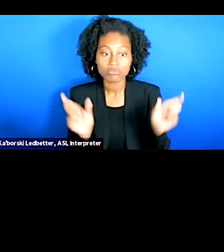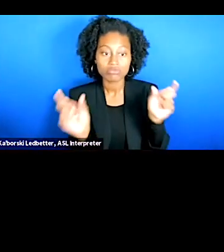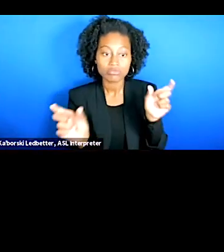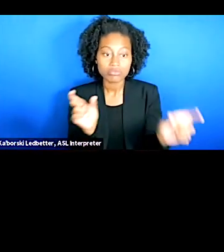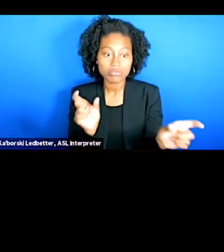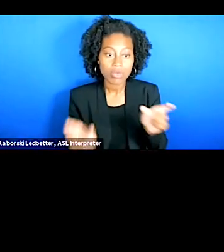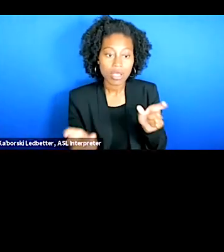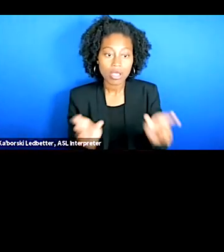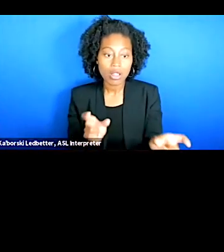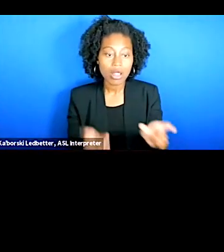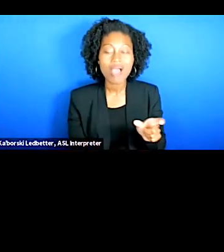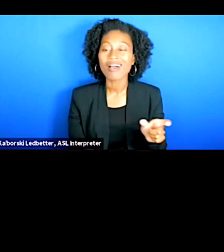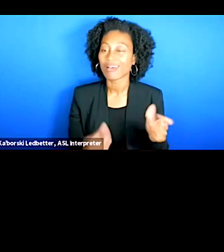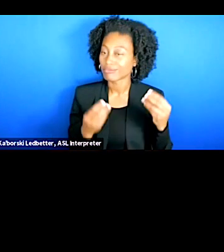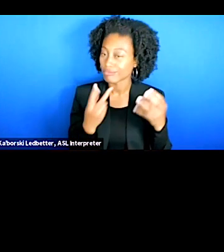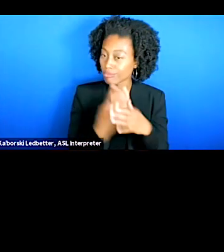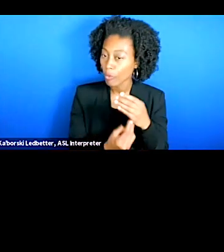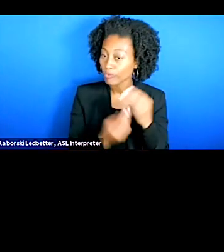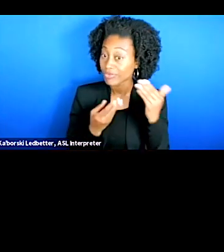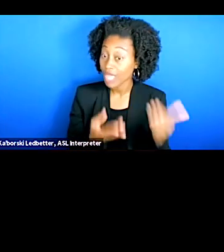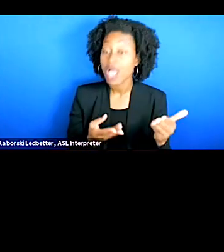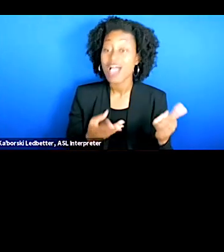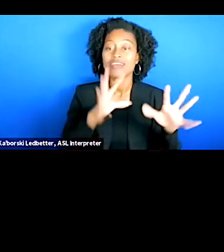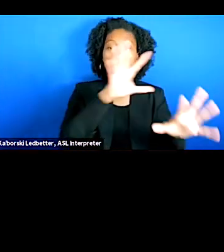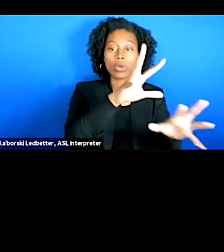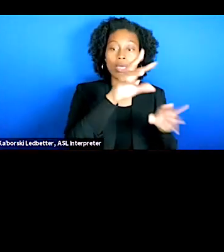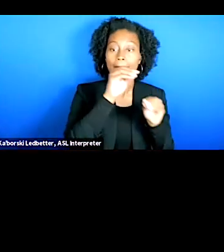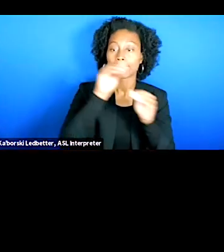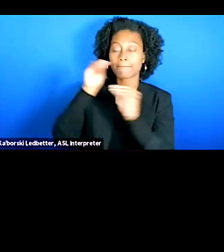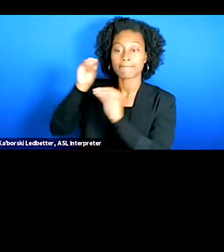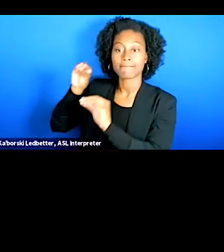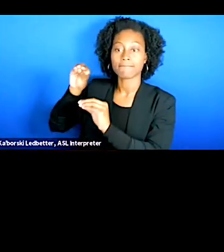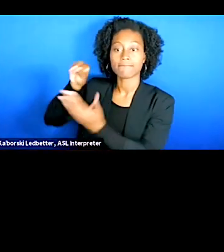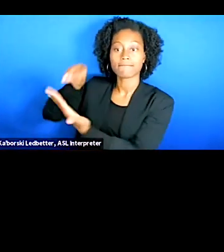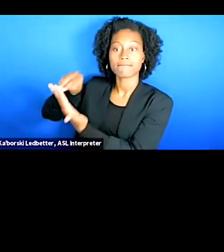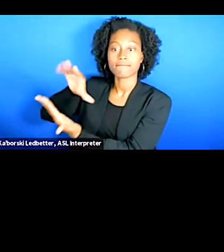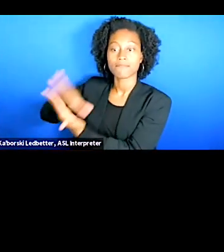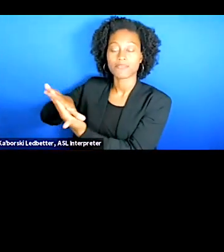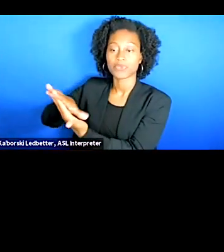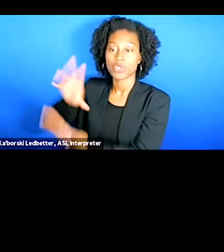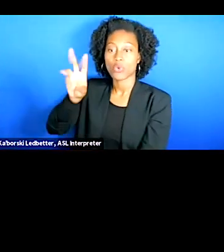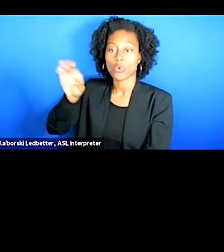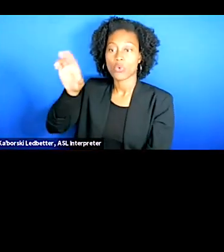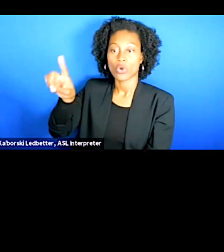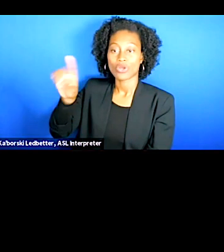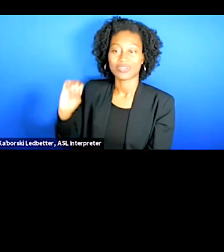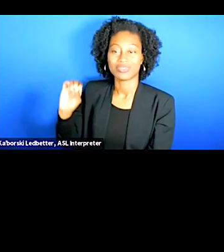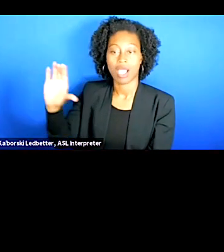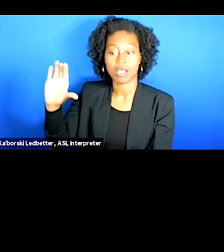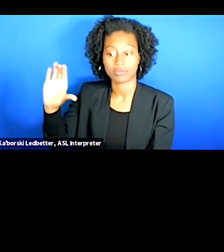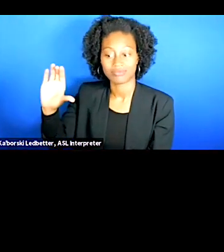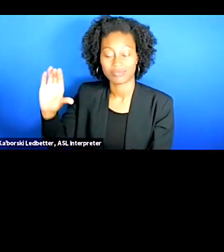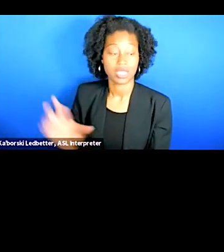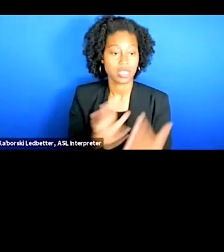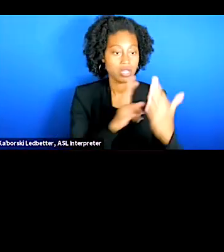do is we would copy and paste all of this information and export it into a Word document. And that way, we're going to be able to go